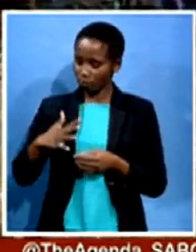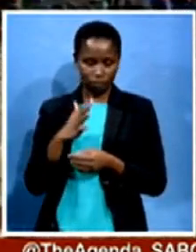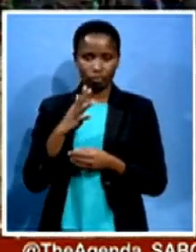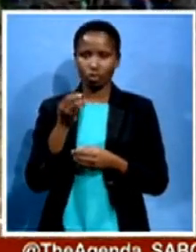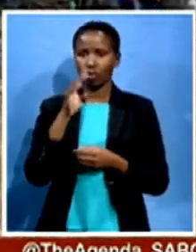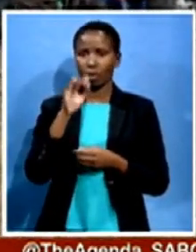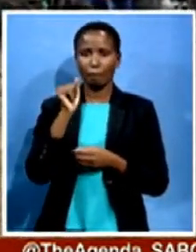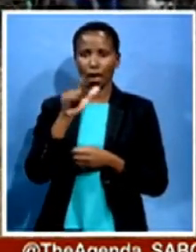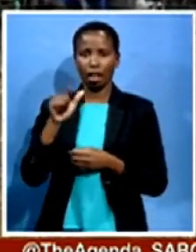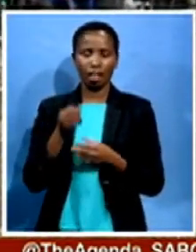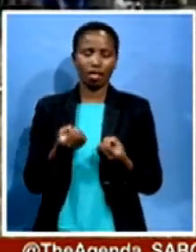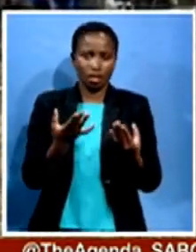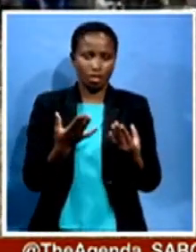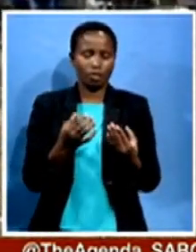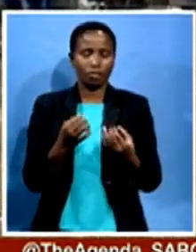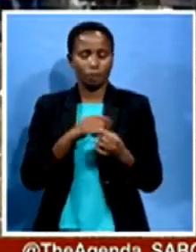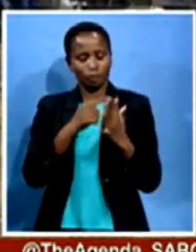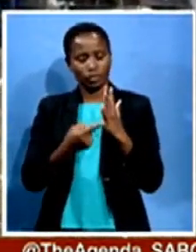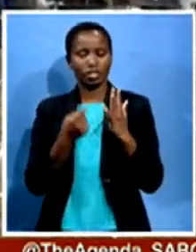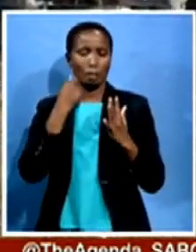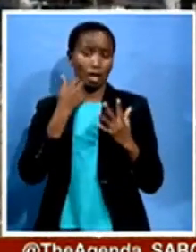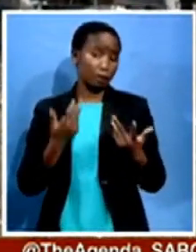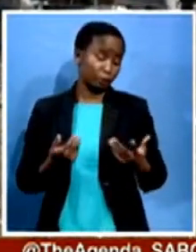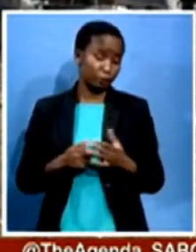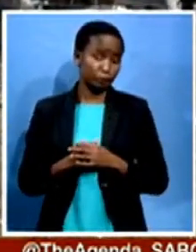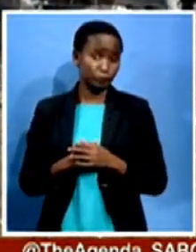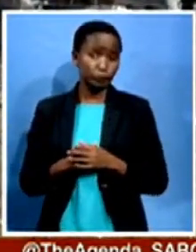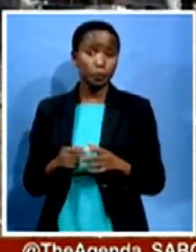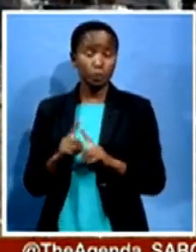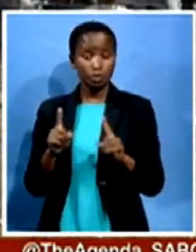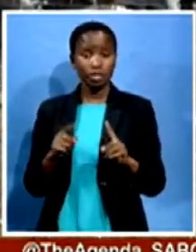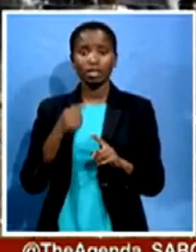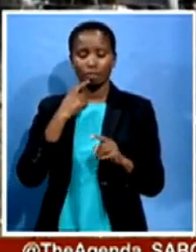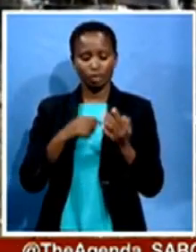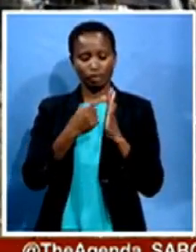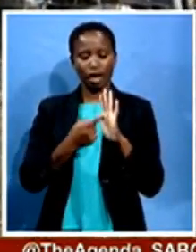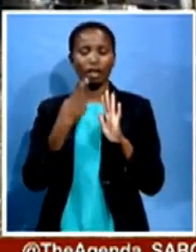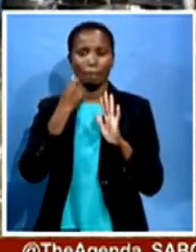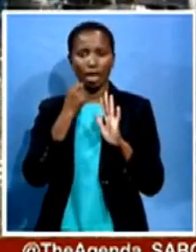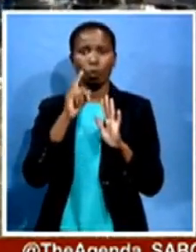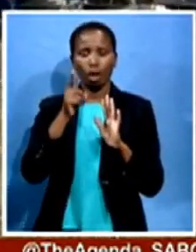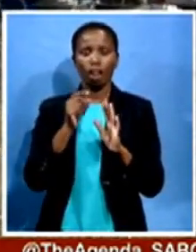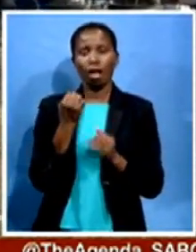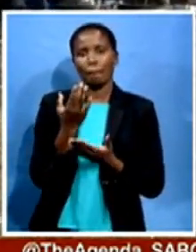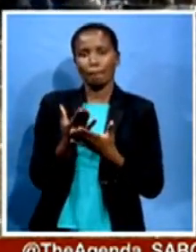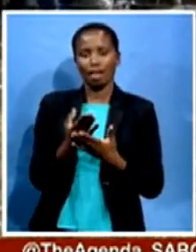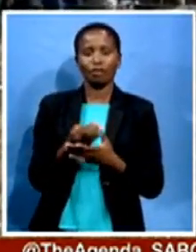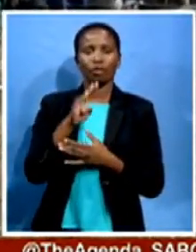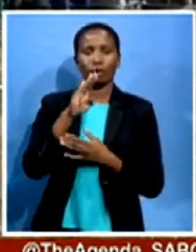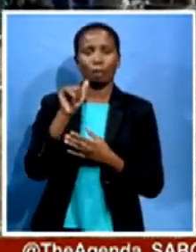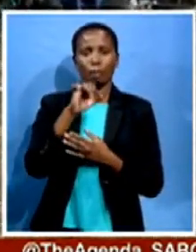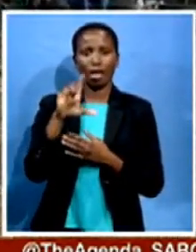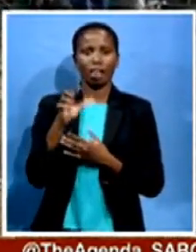the lawyers for the four men, or rather the five men, will be applying for bail this morning, and the court's expected to start any moment now.